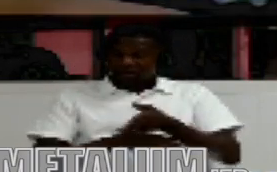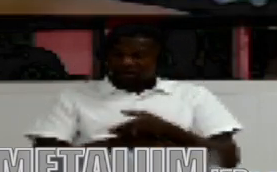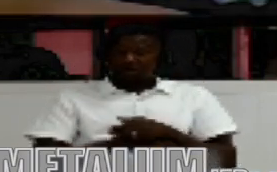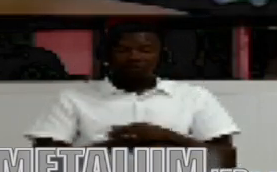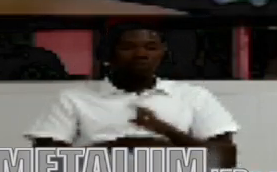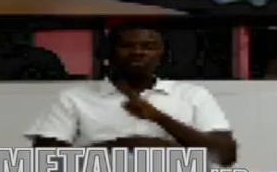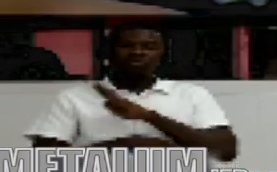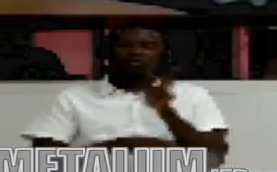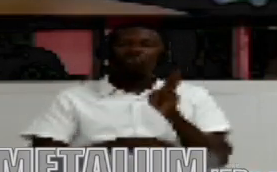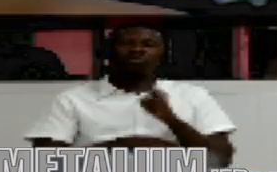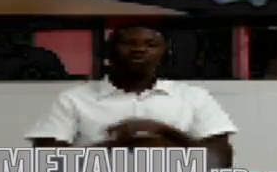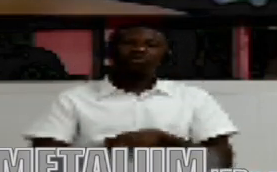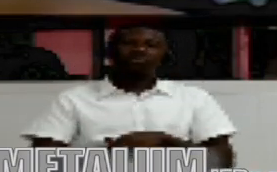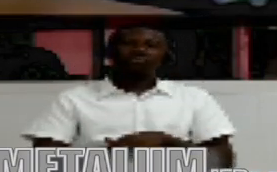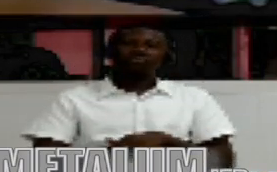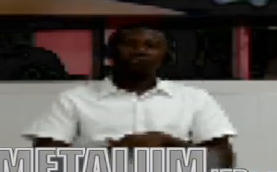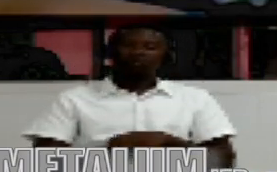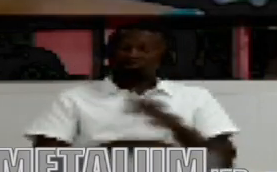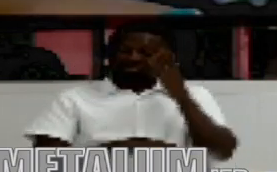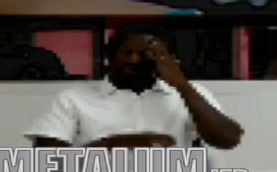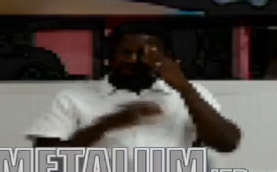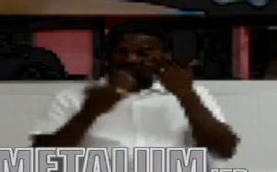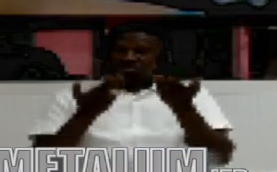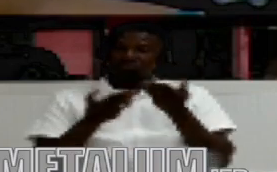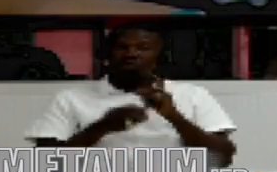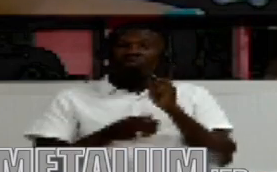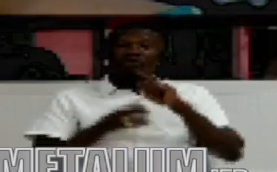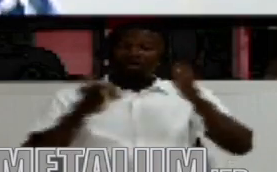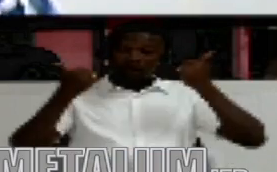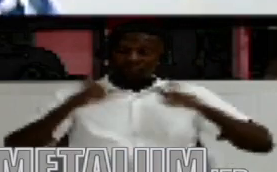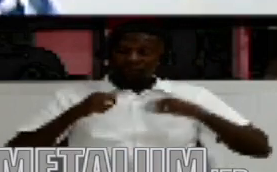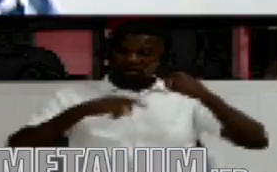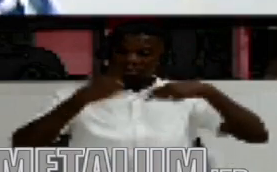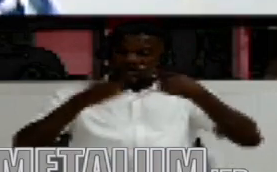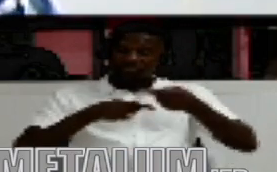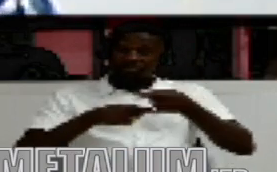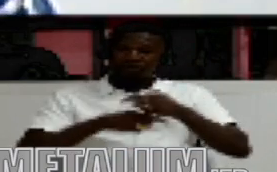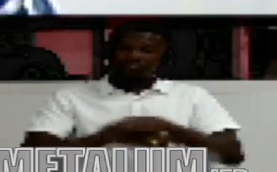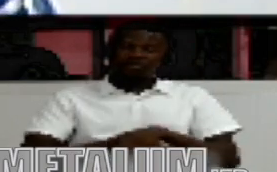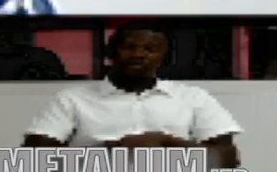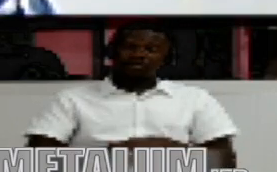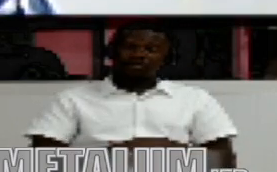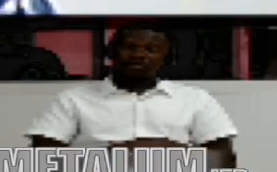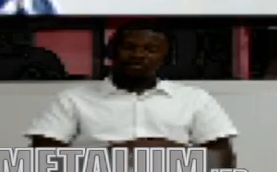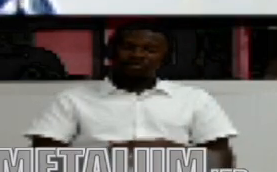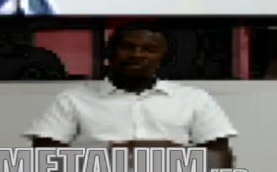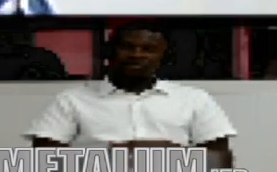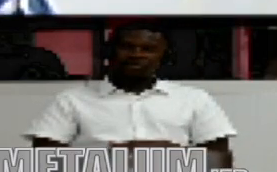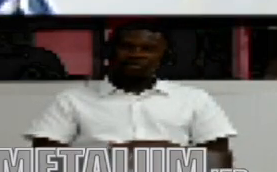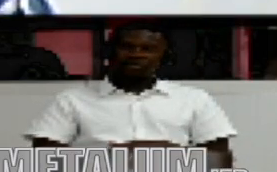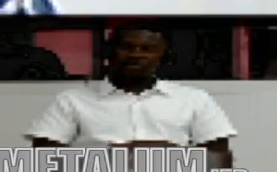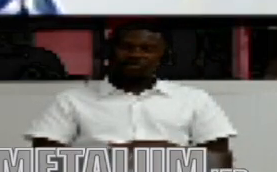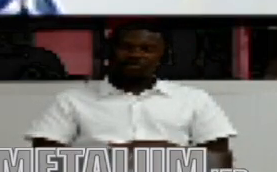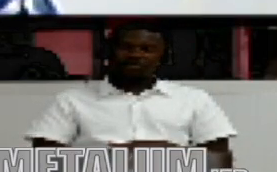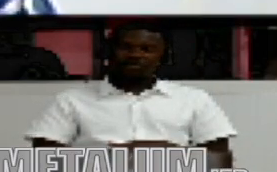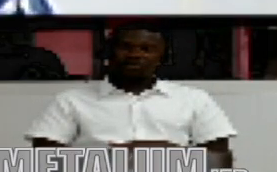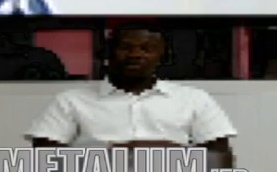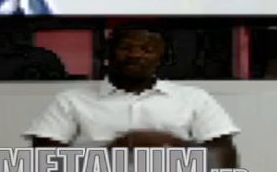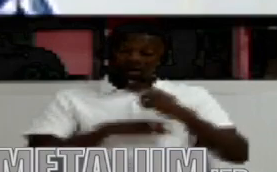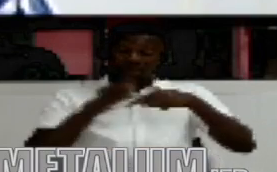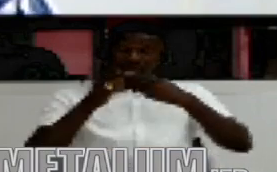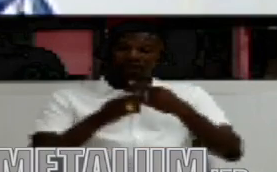So what eventually? To my knowledge. What eventually happened? Yeah, after that, when things